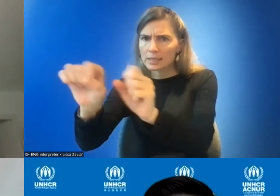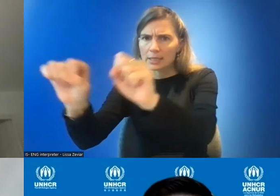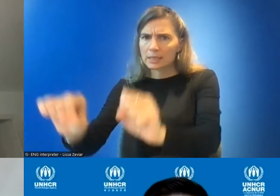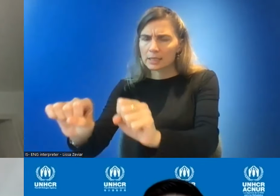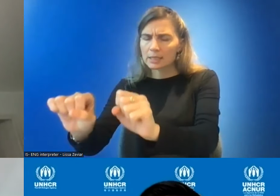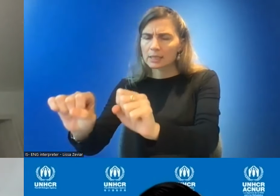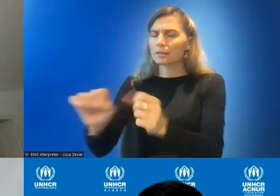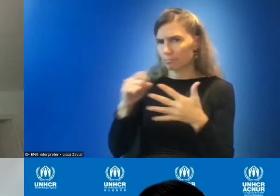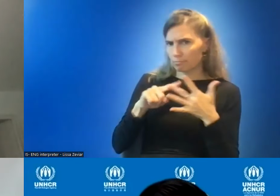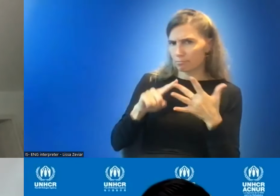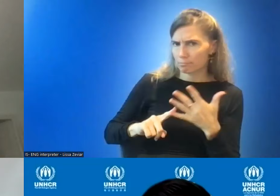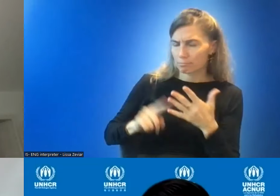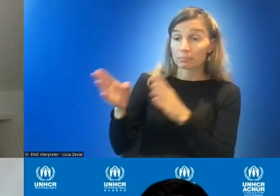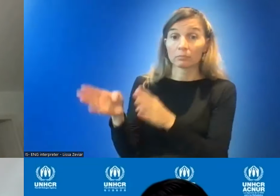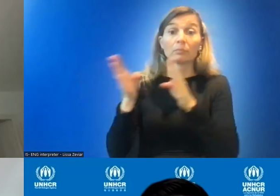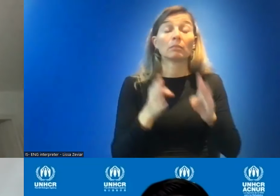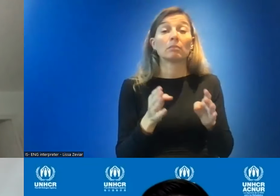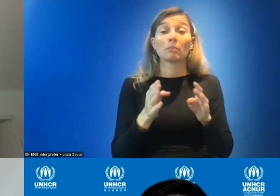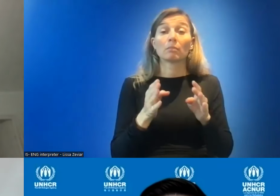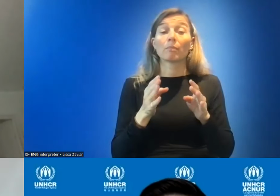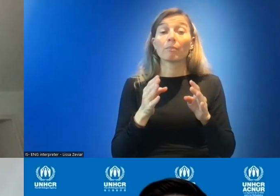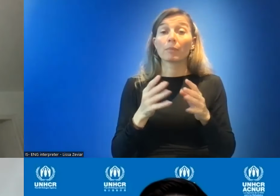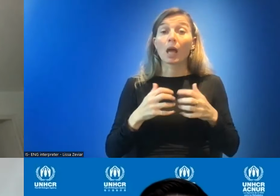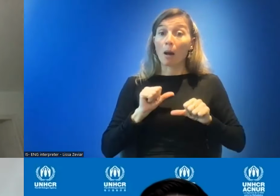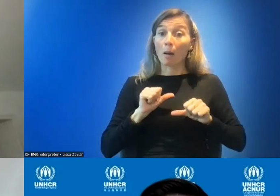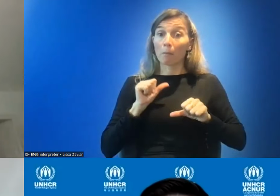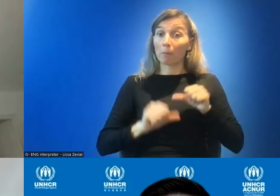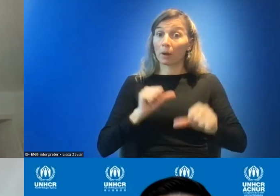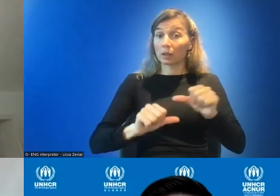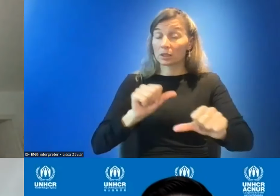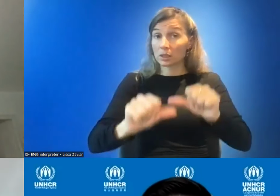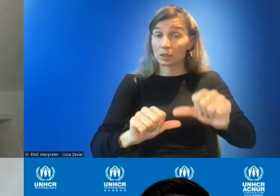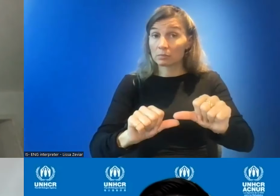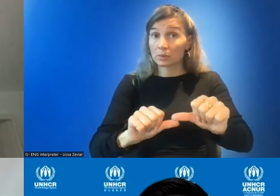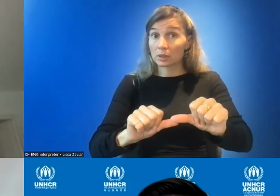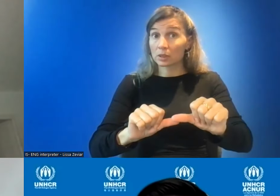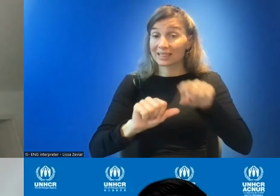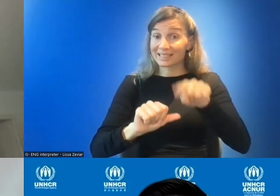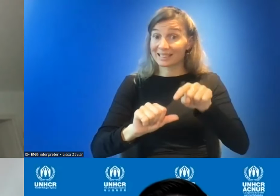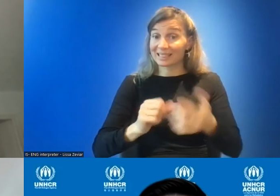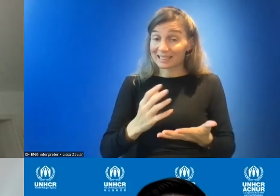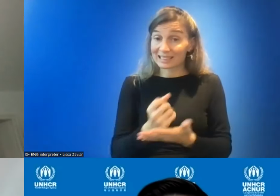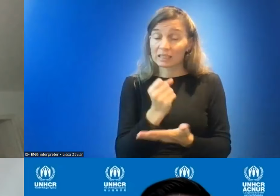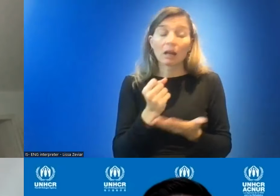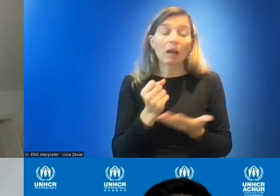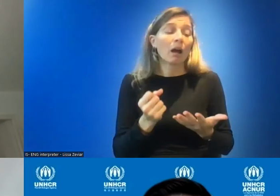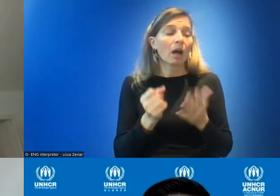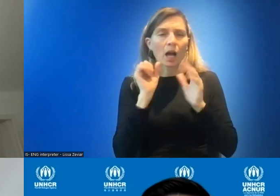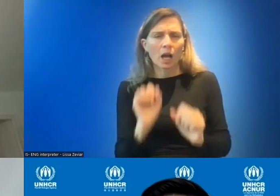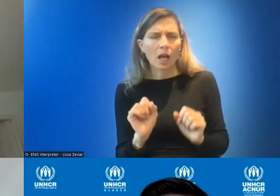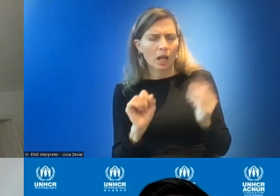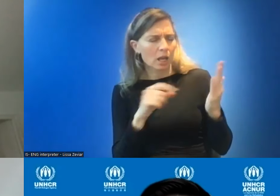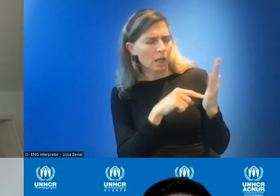the mechanisms, of course, as much as the laws are something that's looked at by the